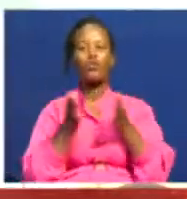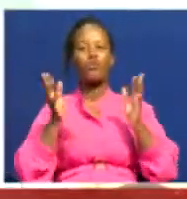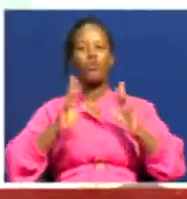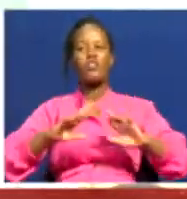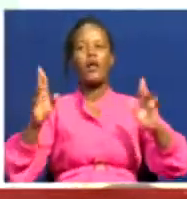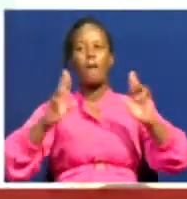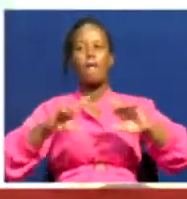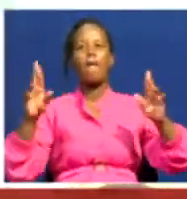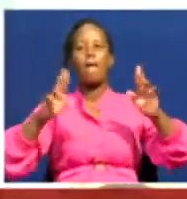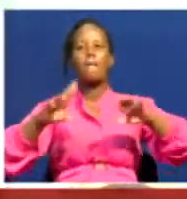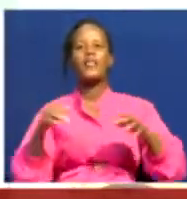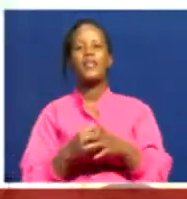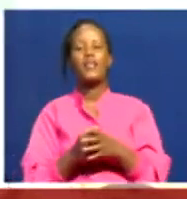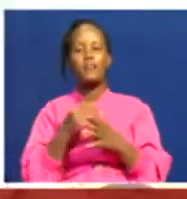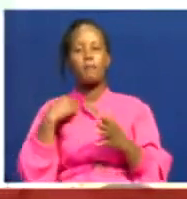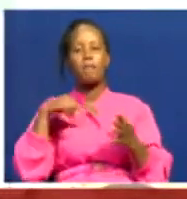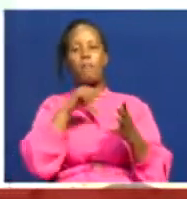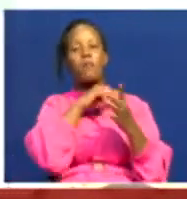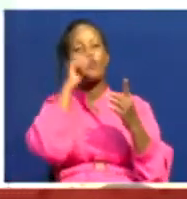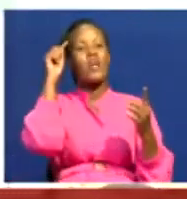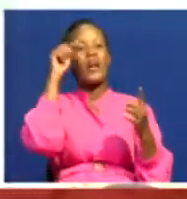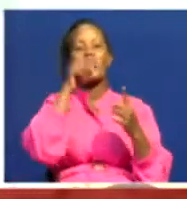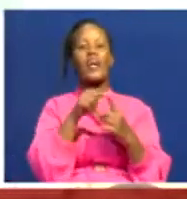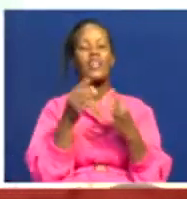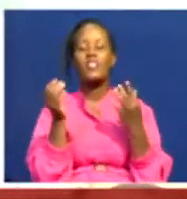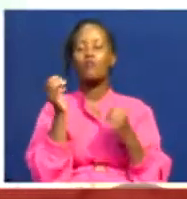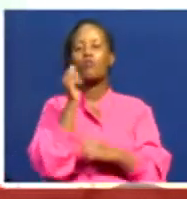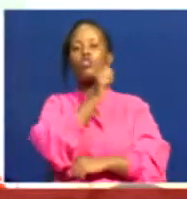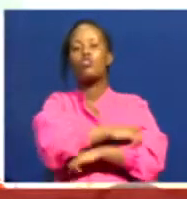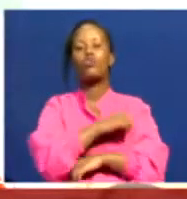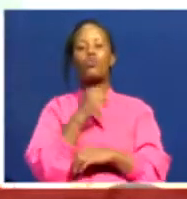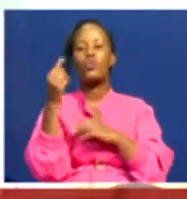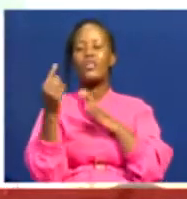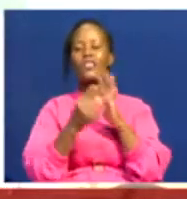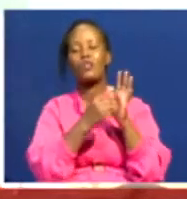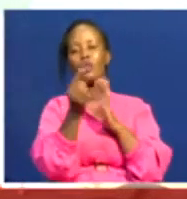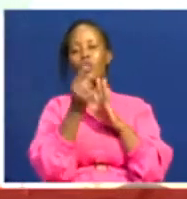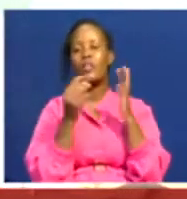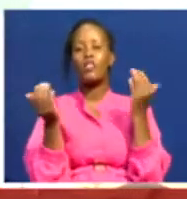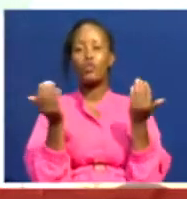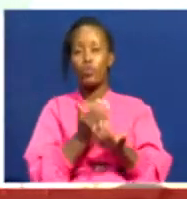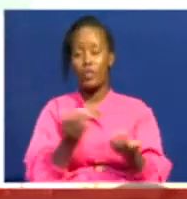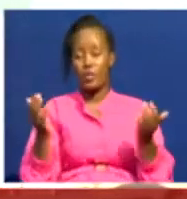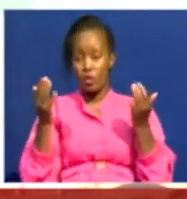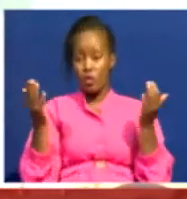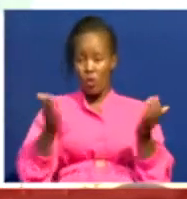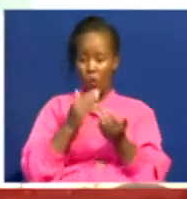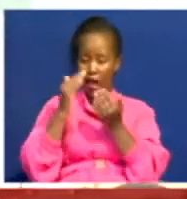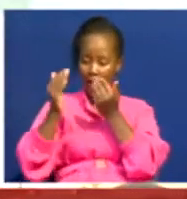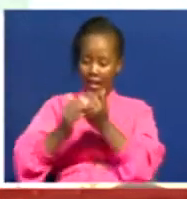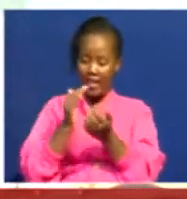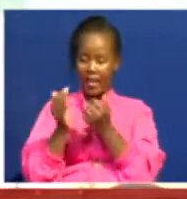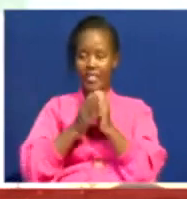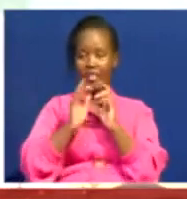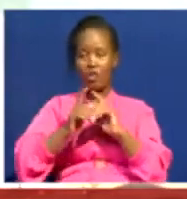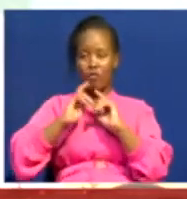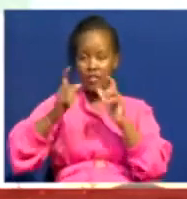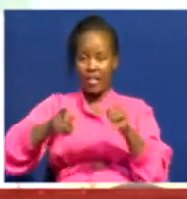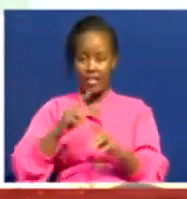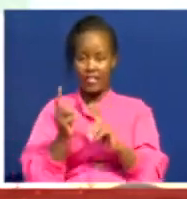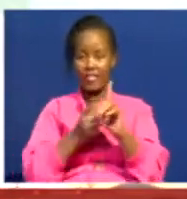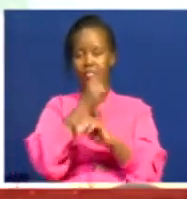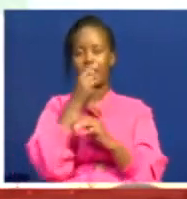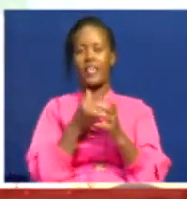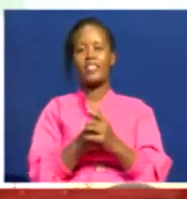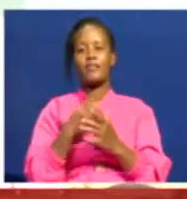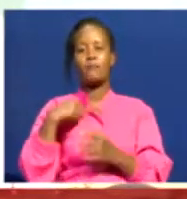The people we are targeting are school-going children, and that is where nurturing of talent starts. We want to take back